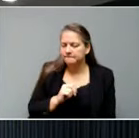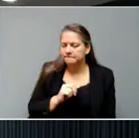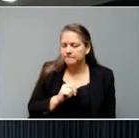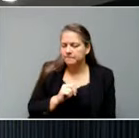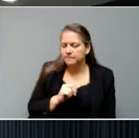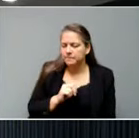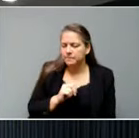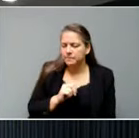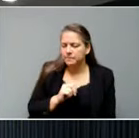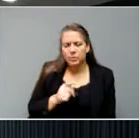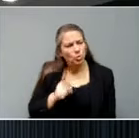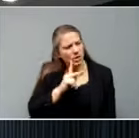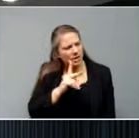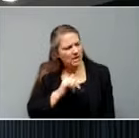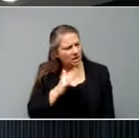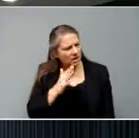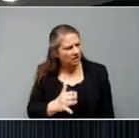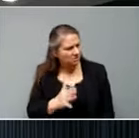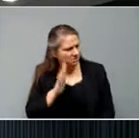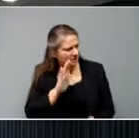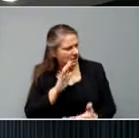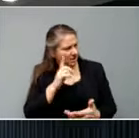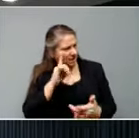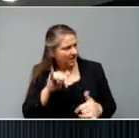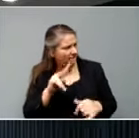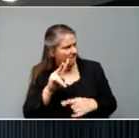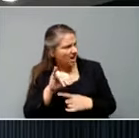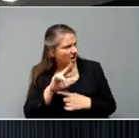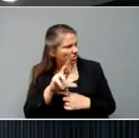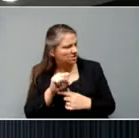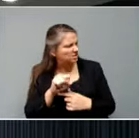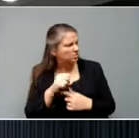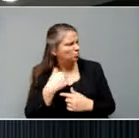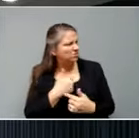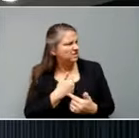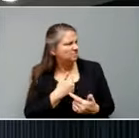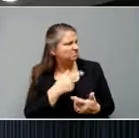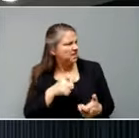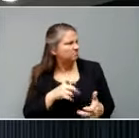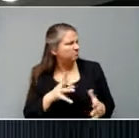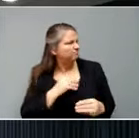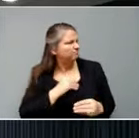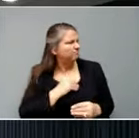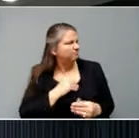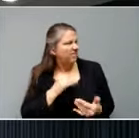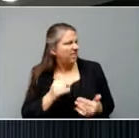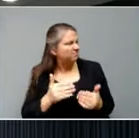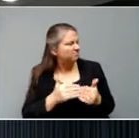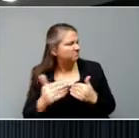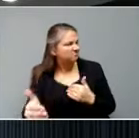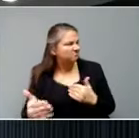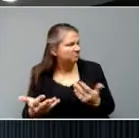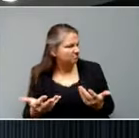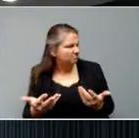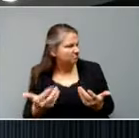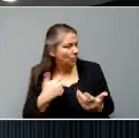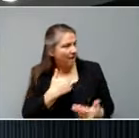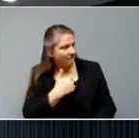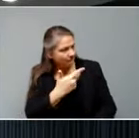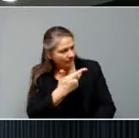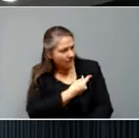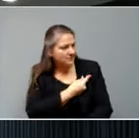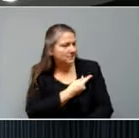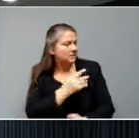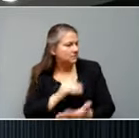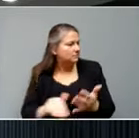this endemic? It's something that we have to learn to live with, and while we have effective vaccines and therapeutics,